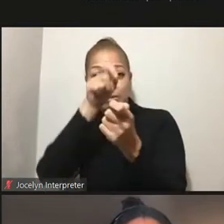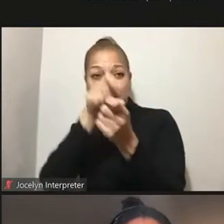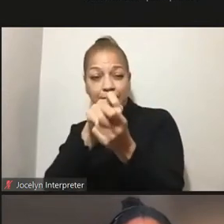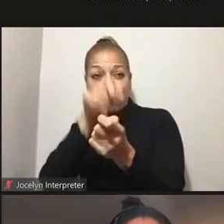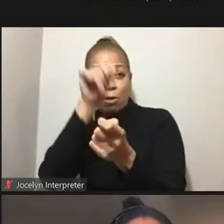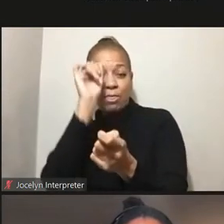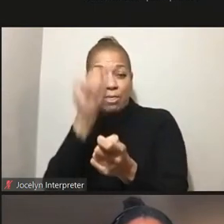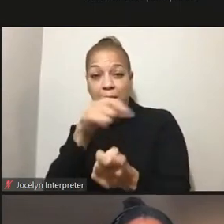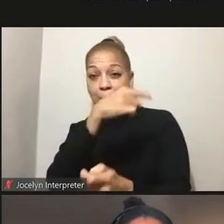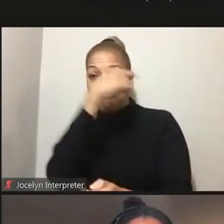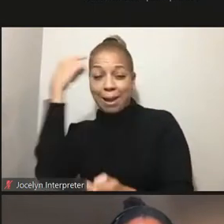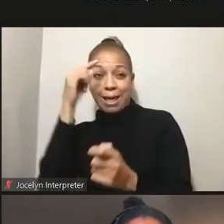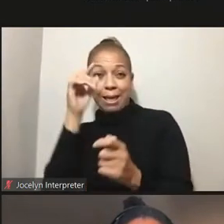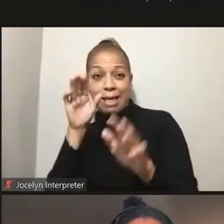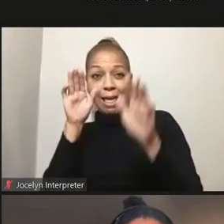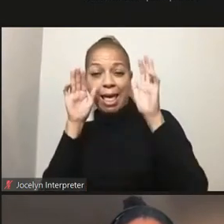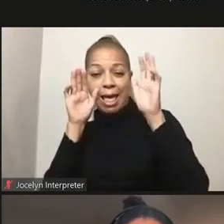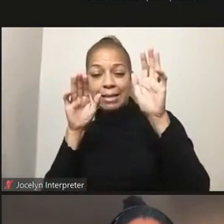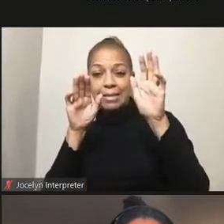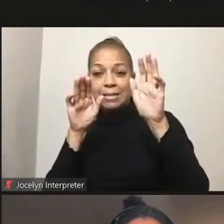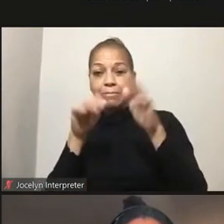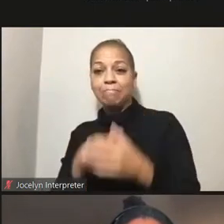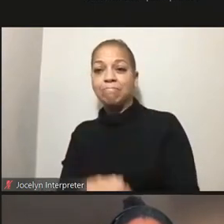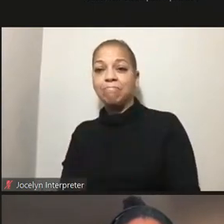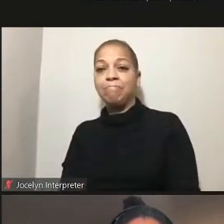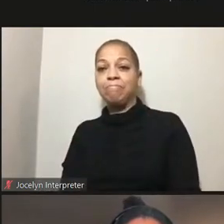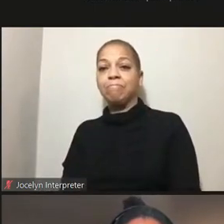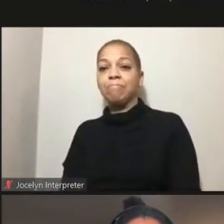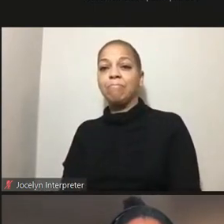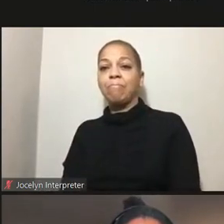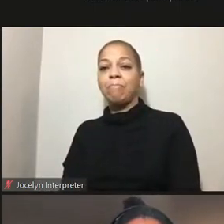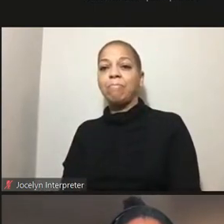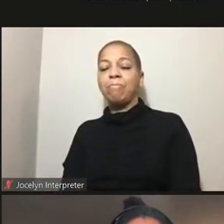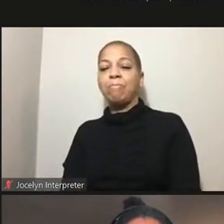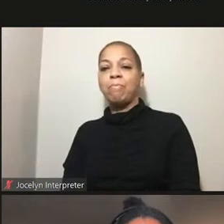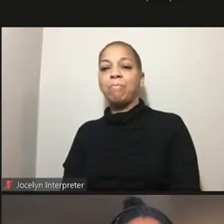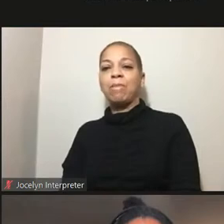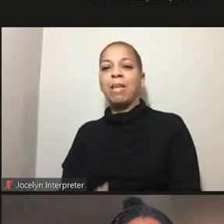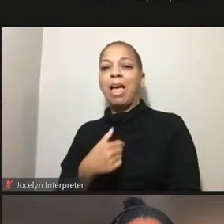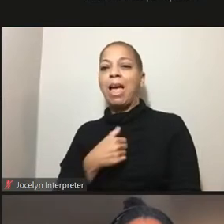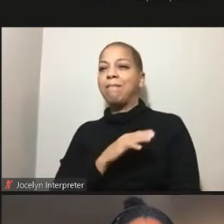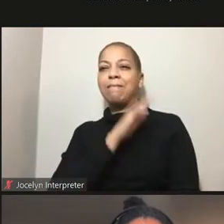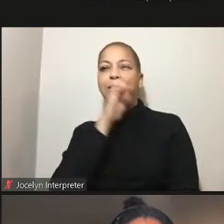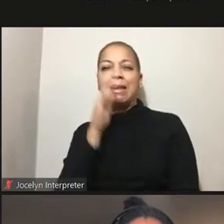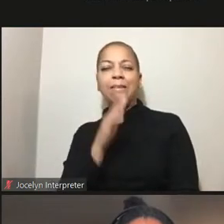you know, I never have fully stood in it,